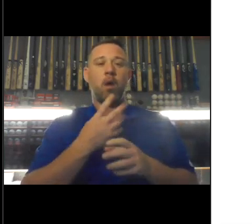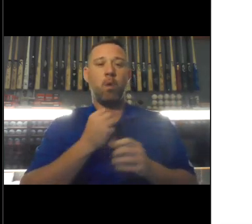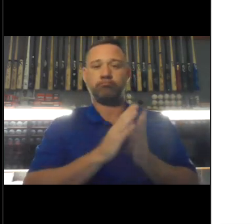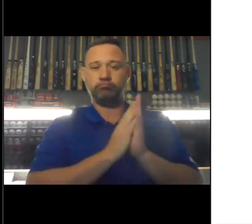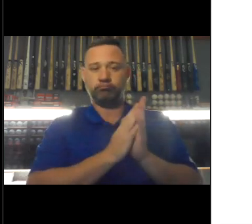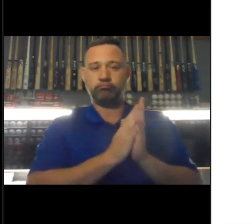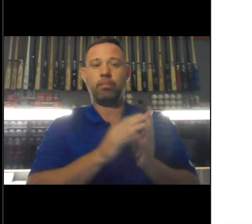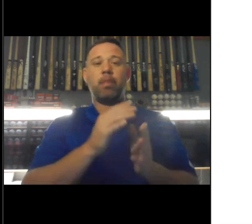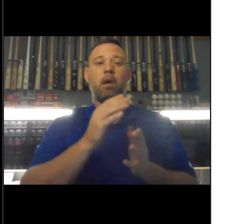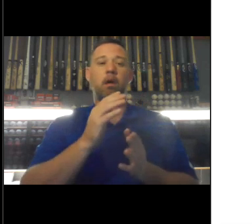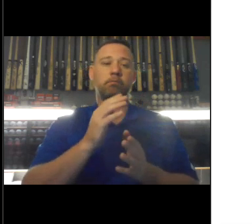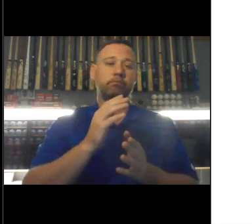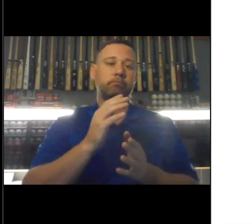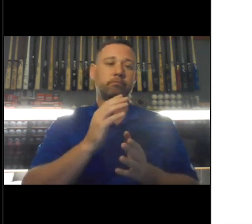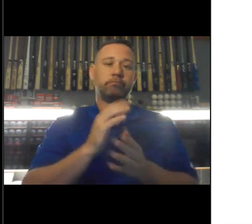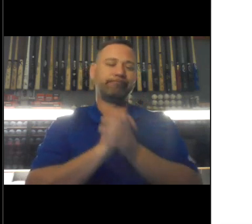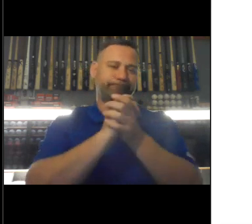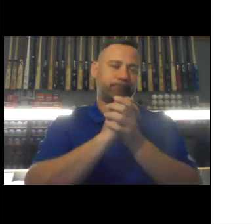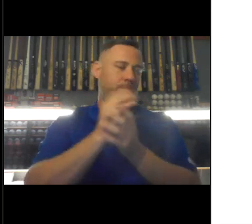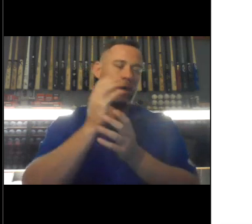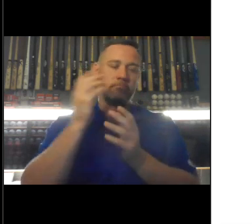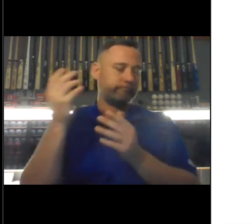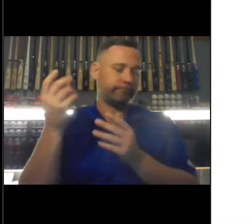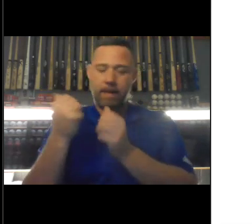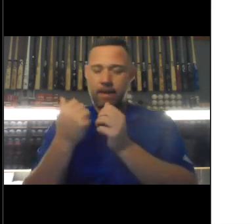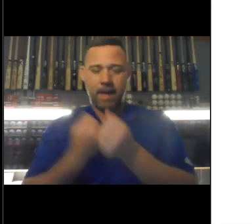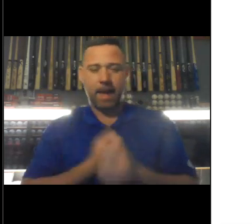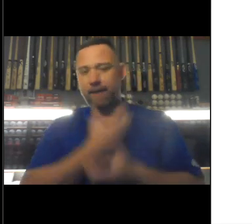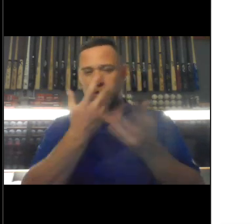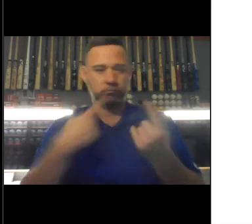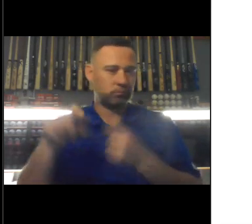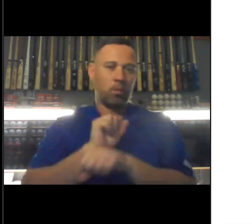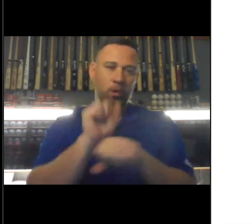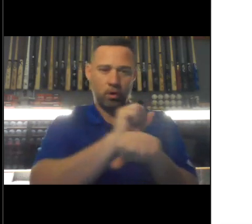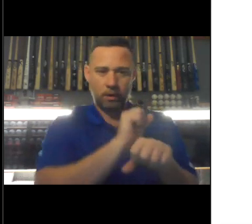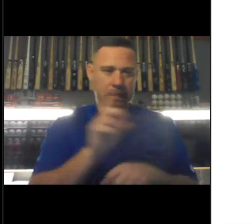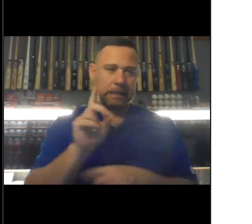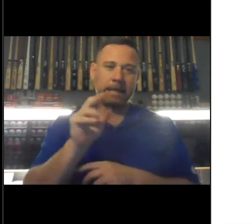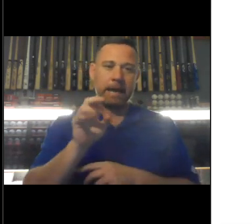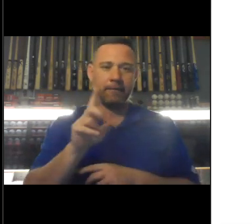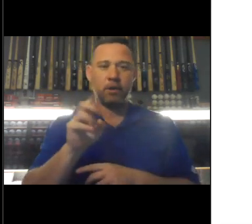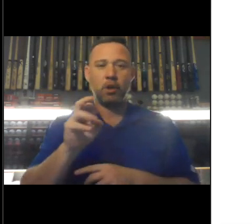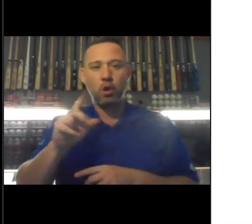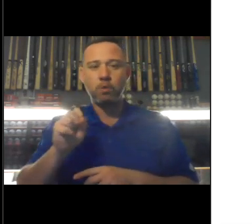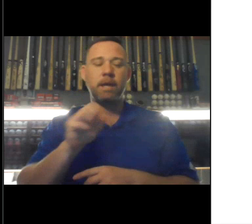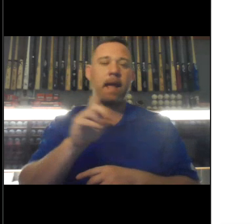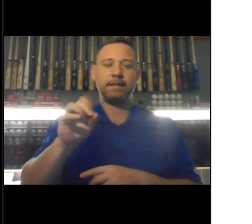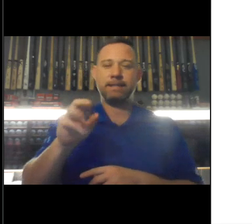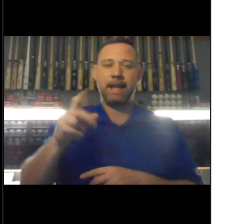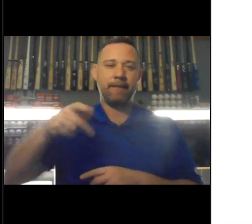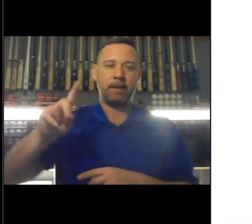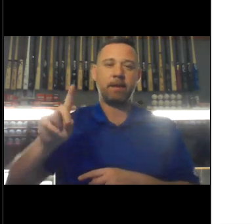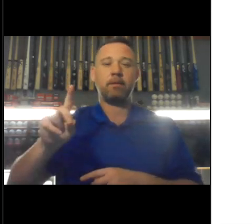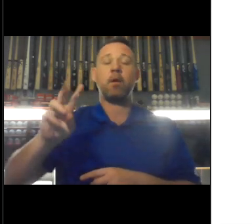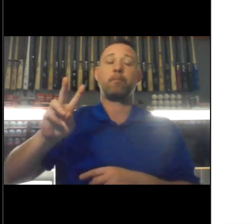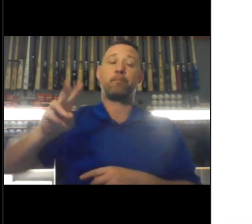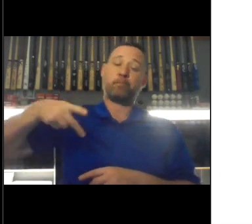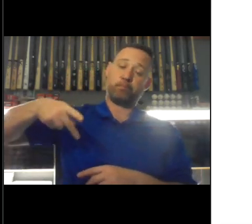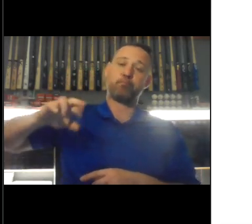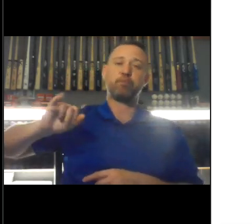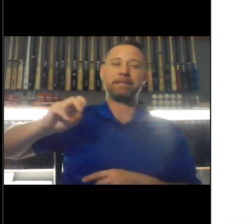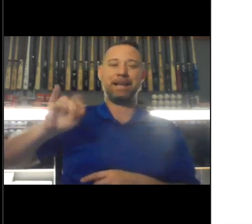collective efforts of all those who've been working on these, especially David DeLuz and David Prismich and their teams for